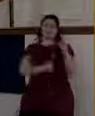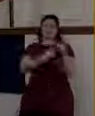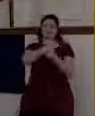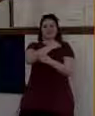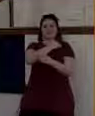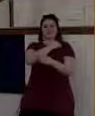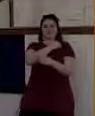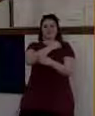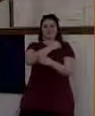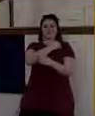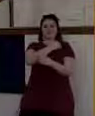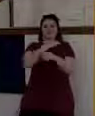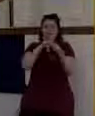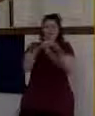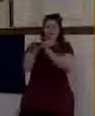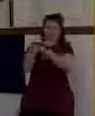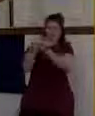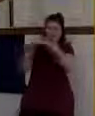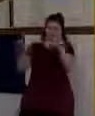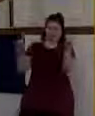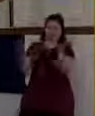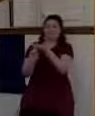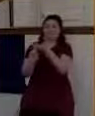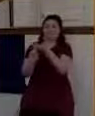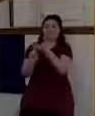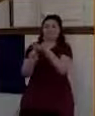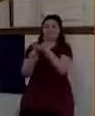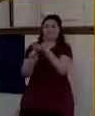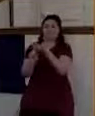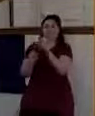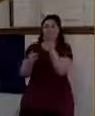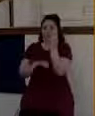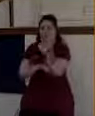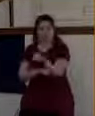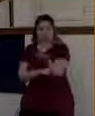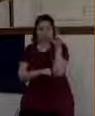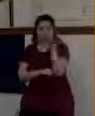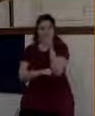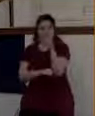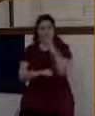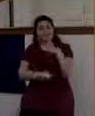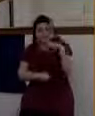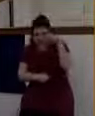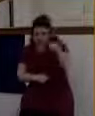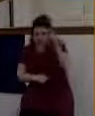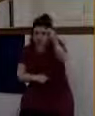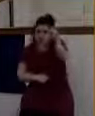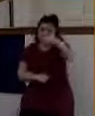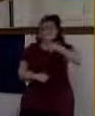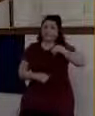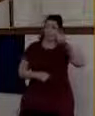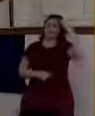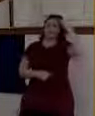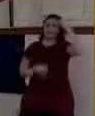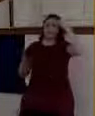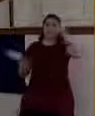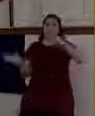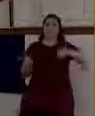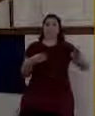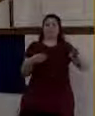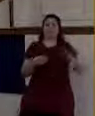very seductive. This young prophet was unable to overcome it. He should have overcome it. He should have known better. He should have remembered